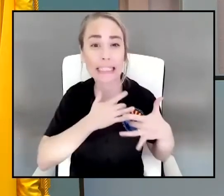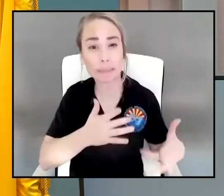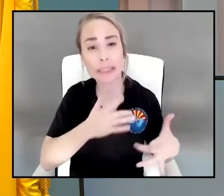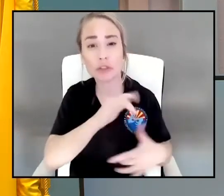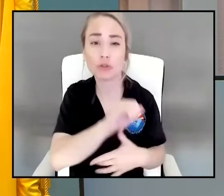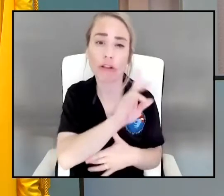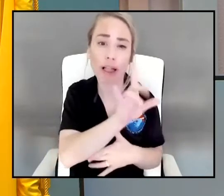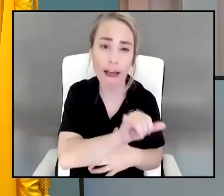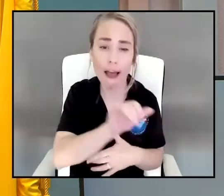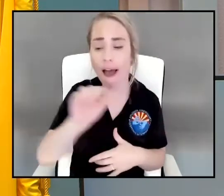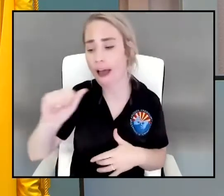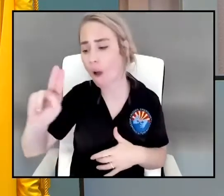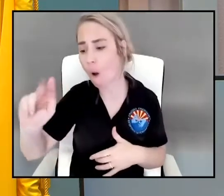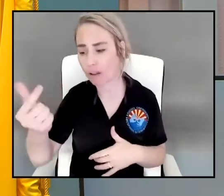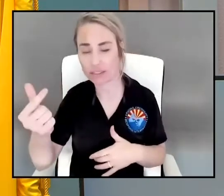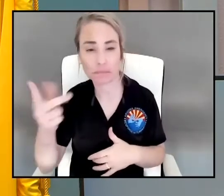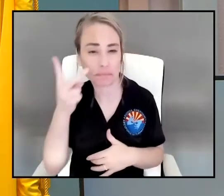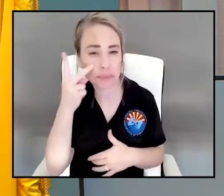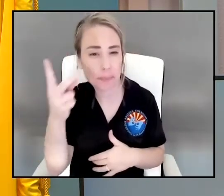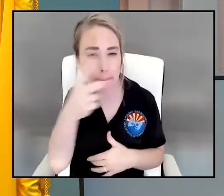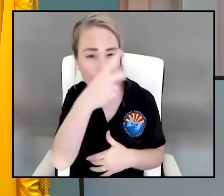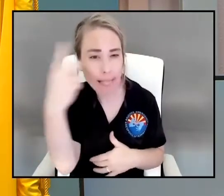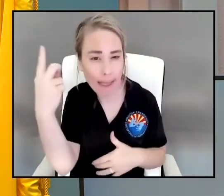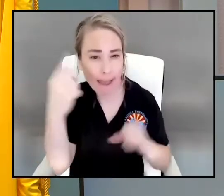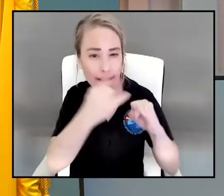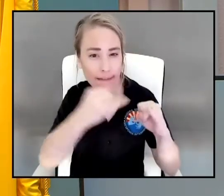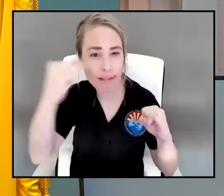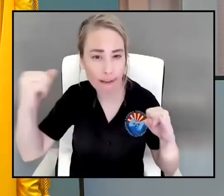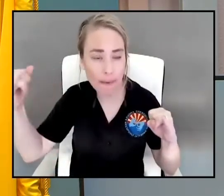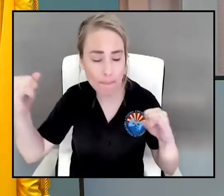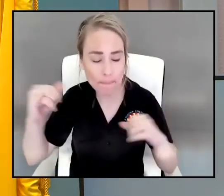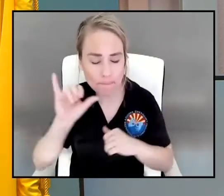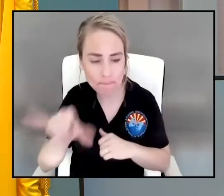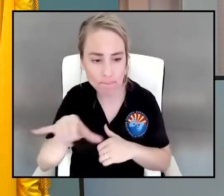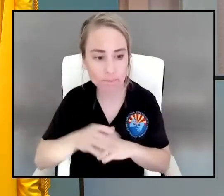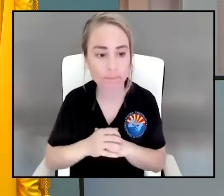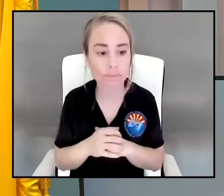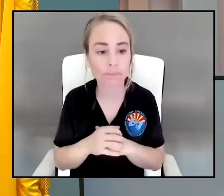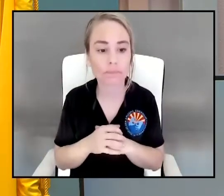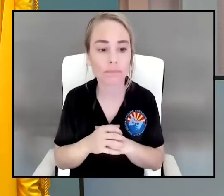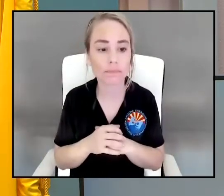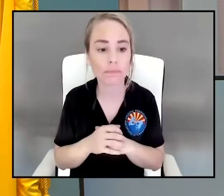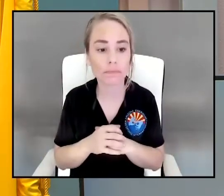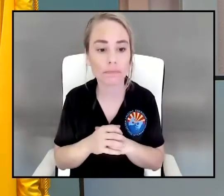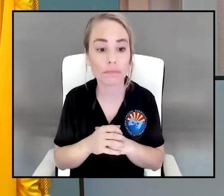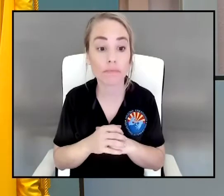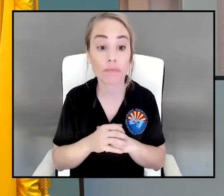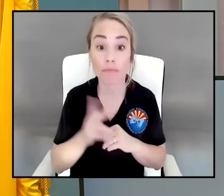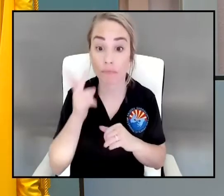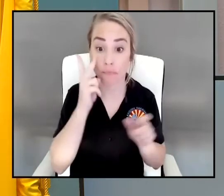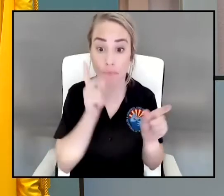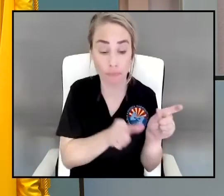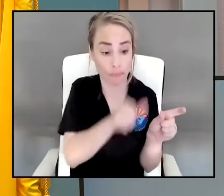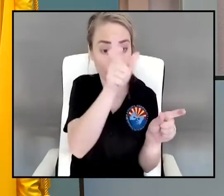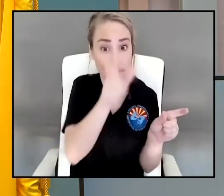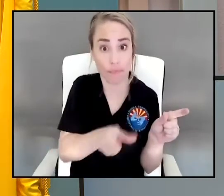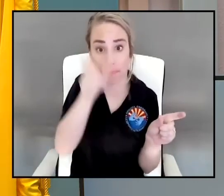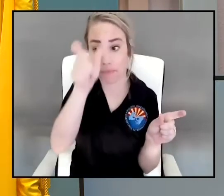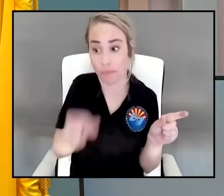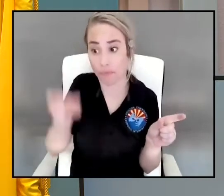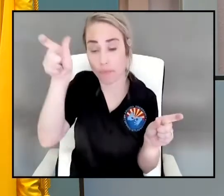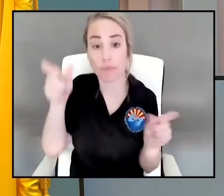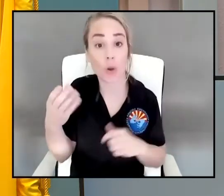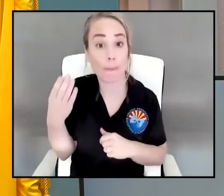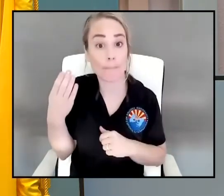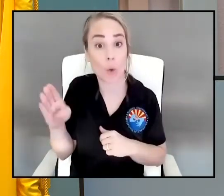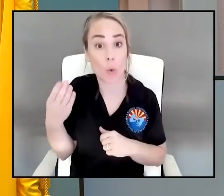timeframe. That's the black line. Now, the bar graph there, the blue is 2021